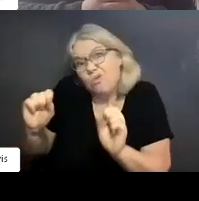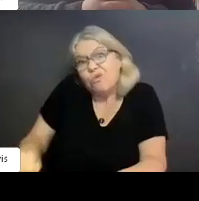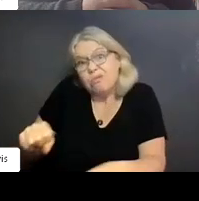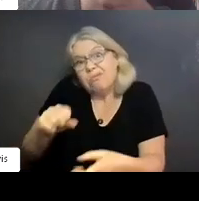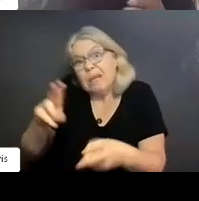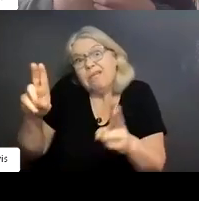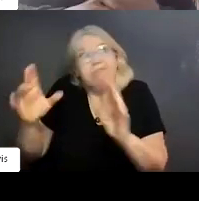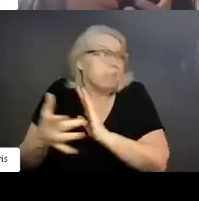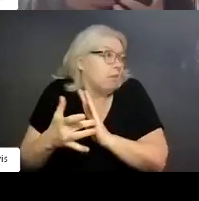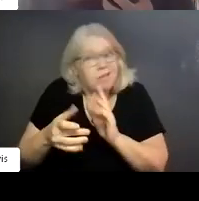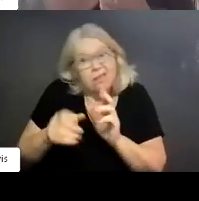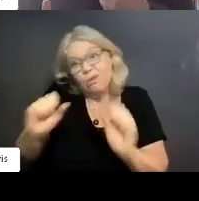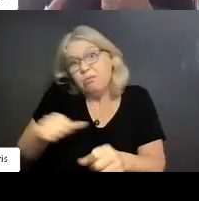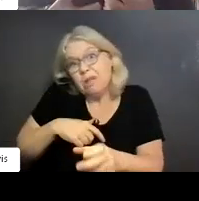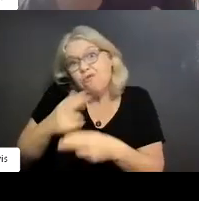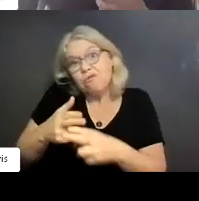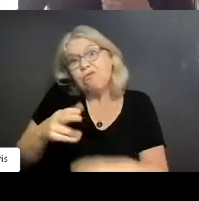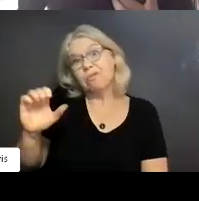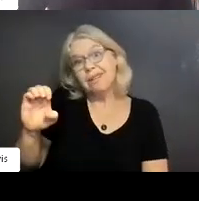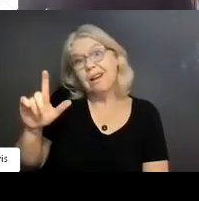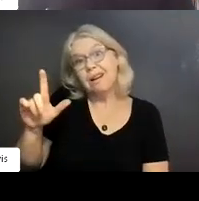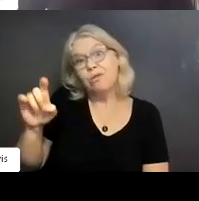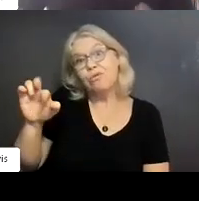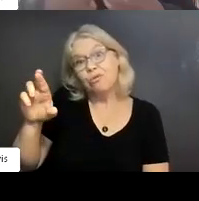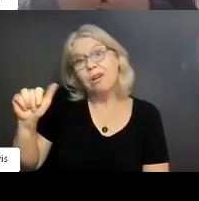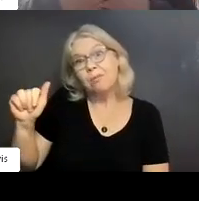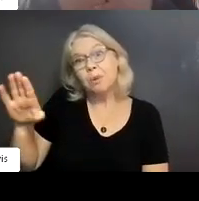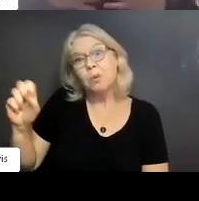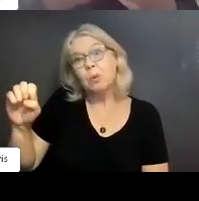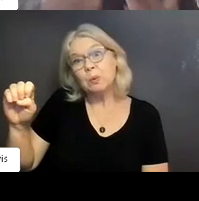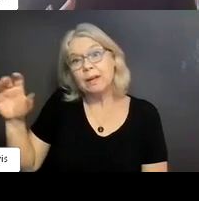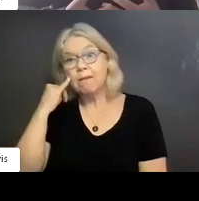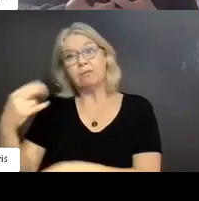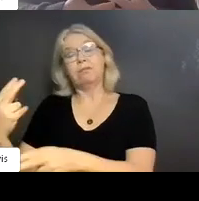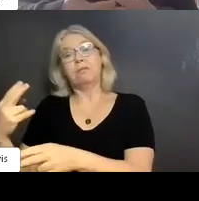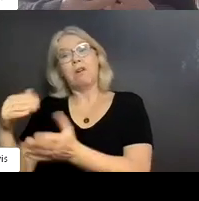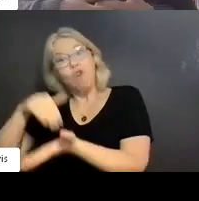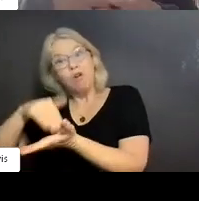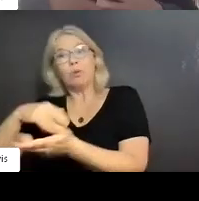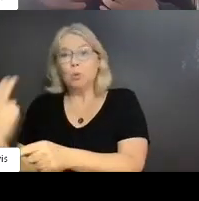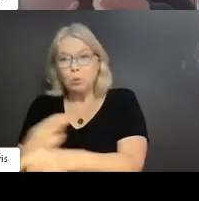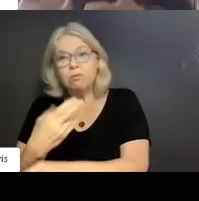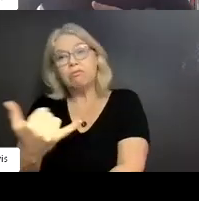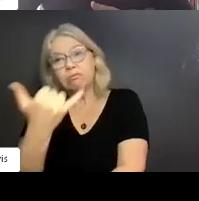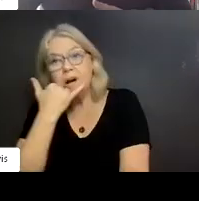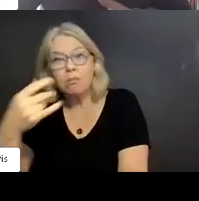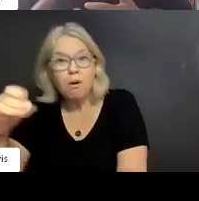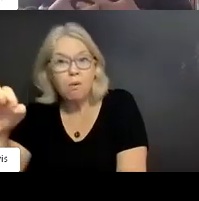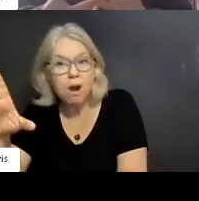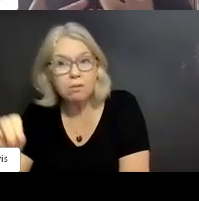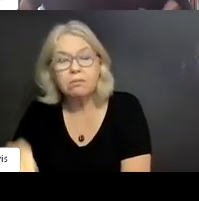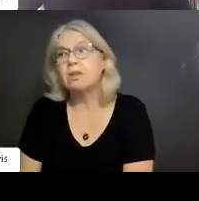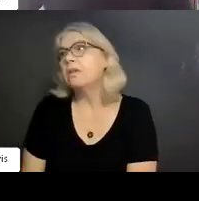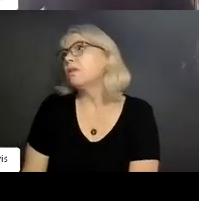specific elements we would have to investigate on a case-by-case basis, but lack of gender affirmation,